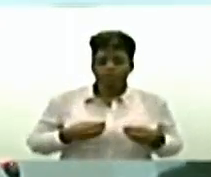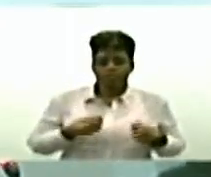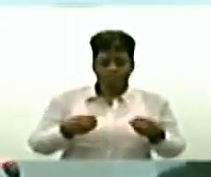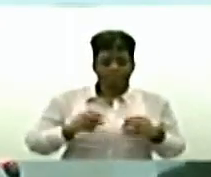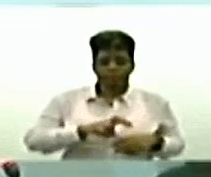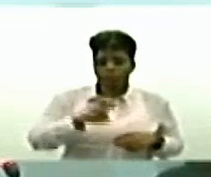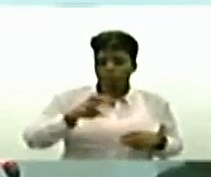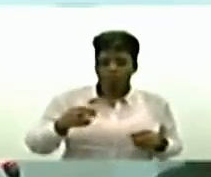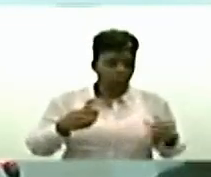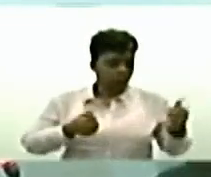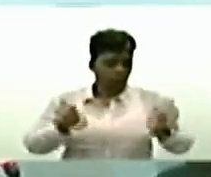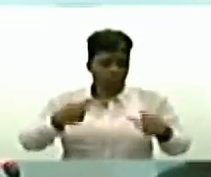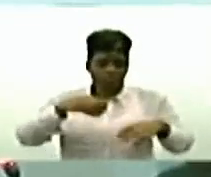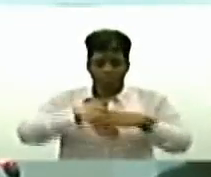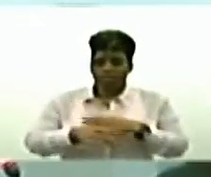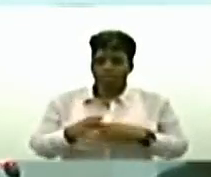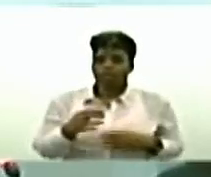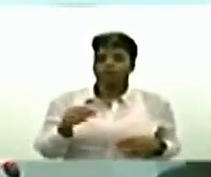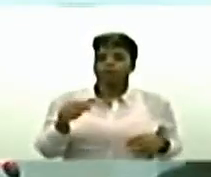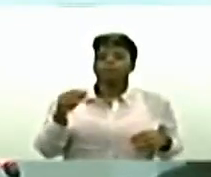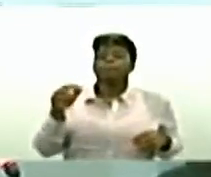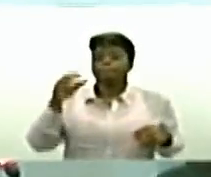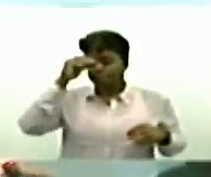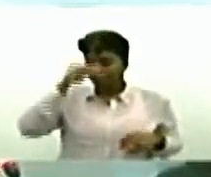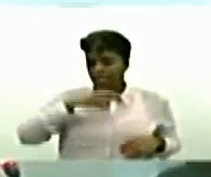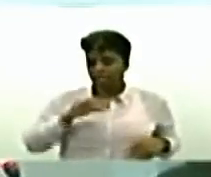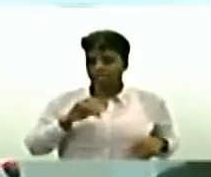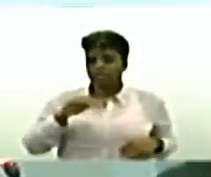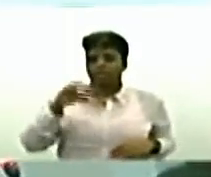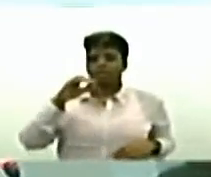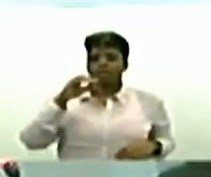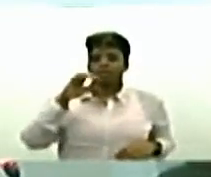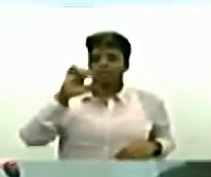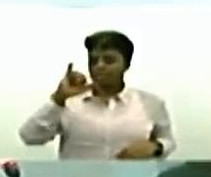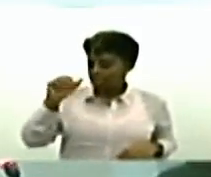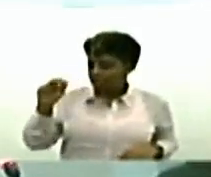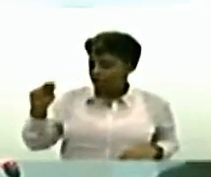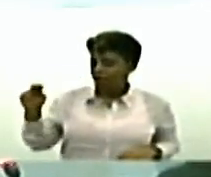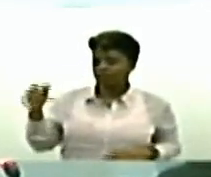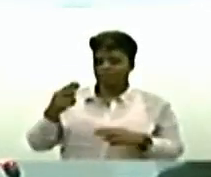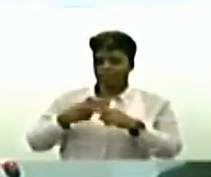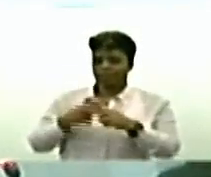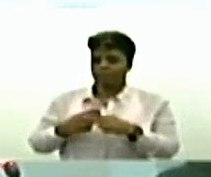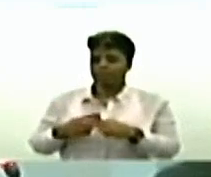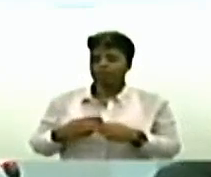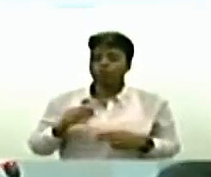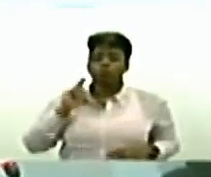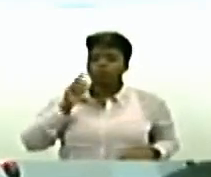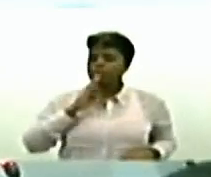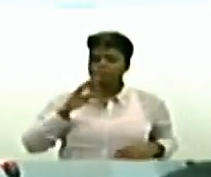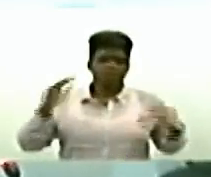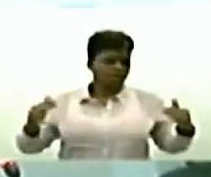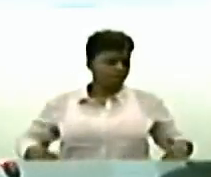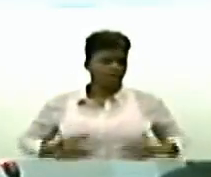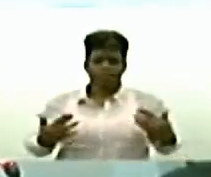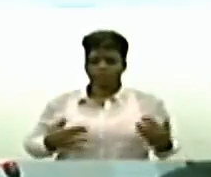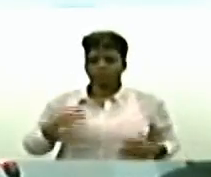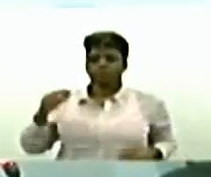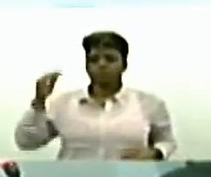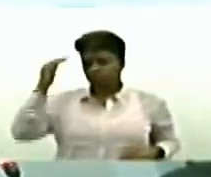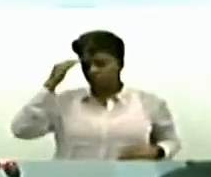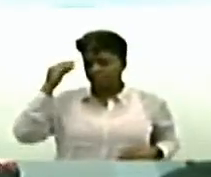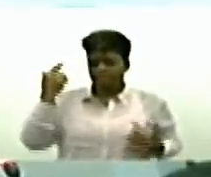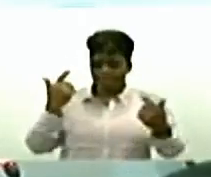and Mandu. I know they'll be happy, elated to finally have wardens, Mr. Senator Steele. So thank you very